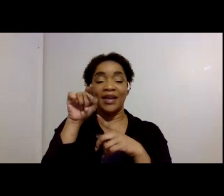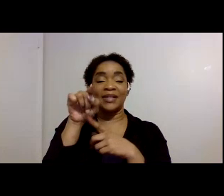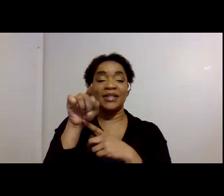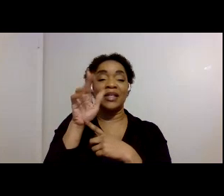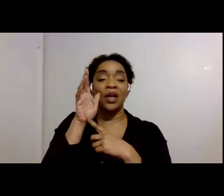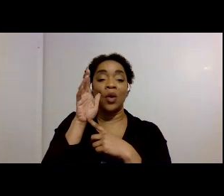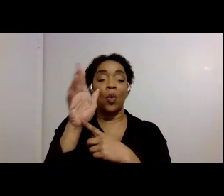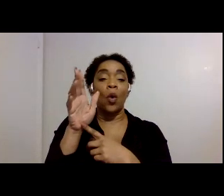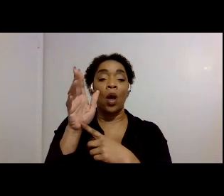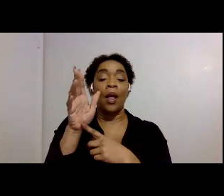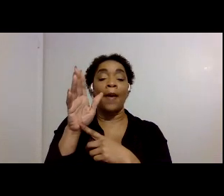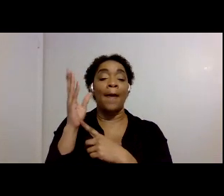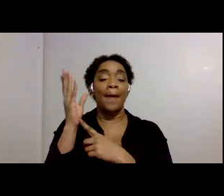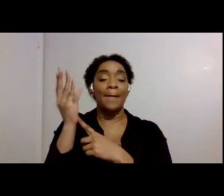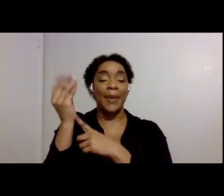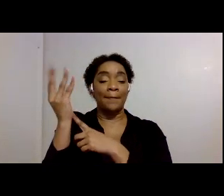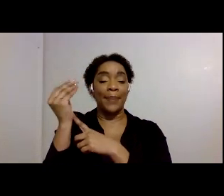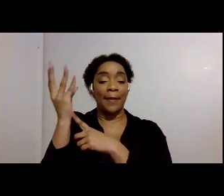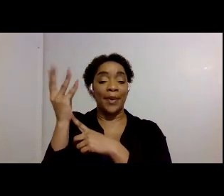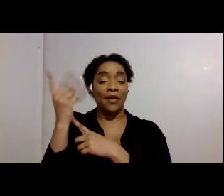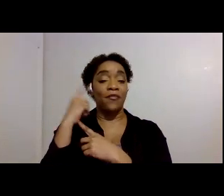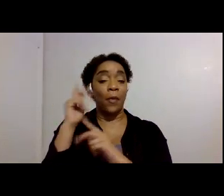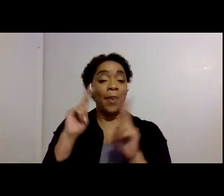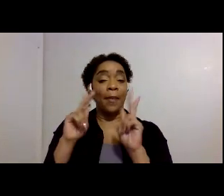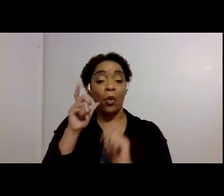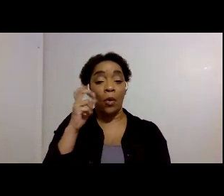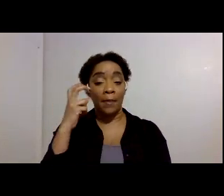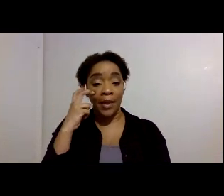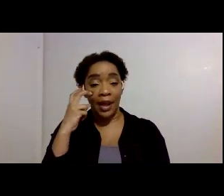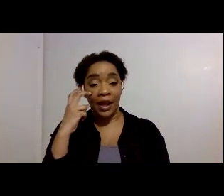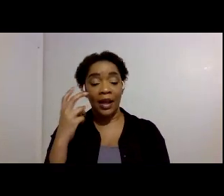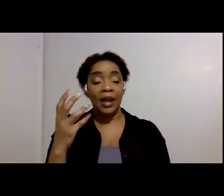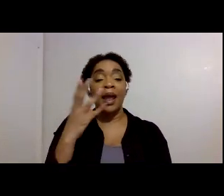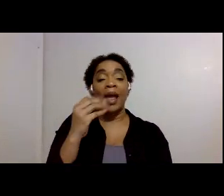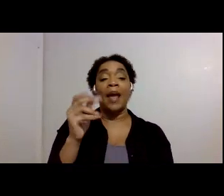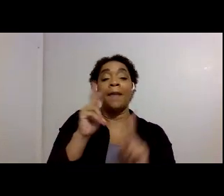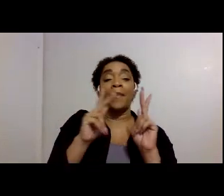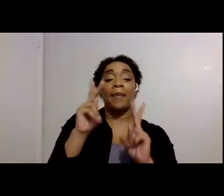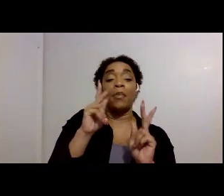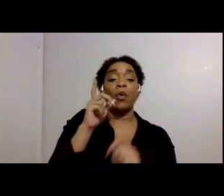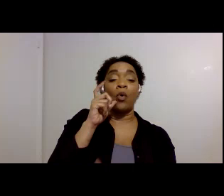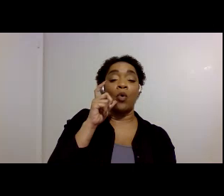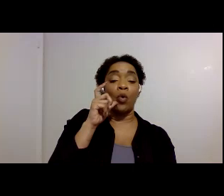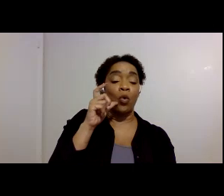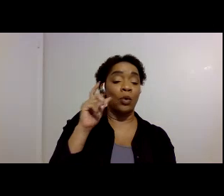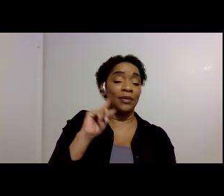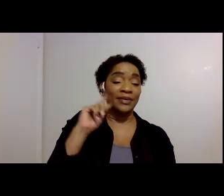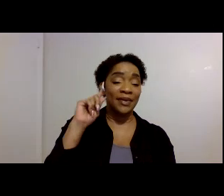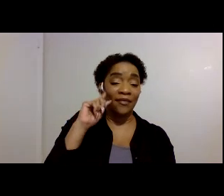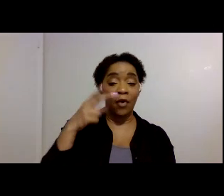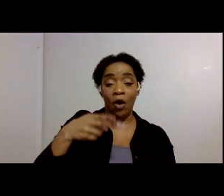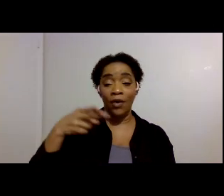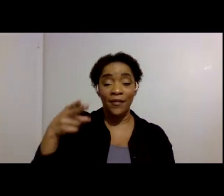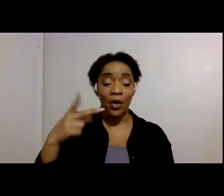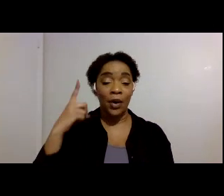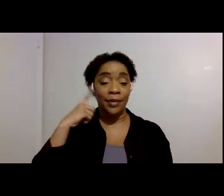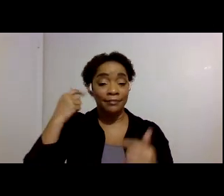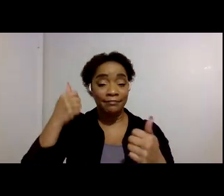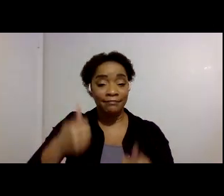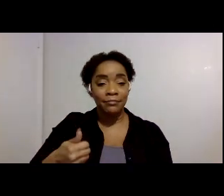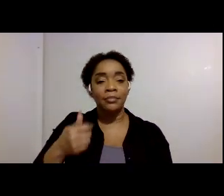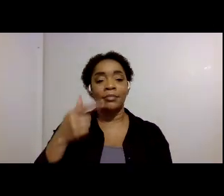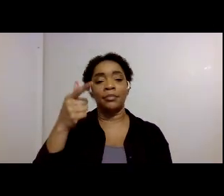visually impaired, and then it flashes for those who are audio impaired or hard of hearing. So that's your notification devices where I said